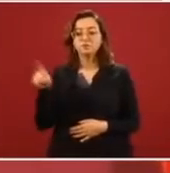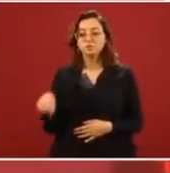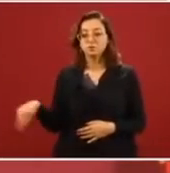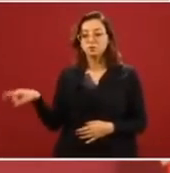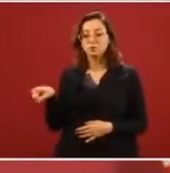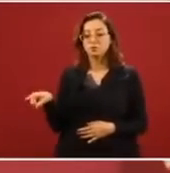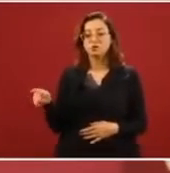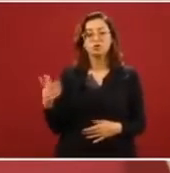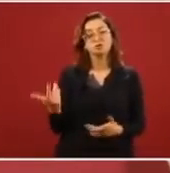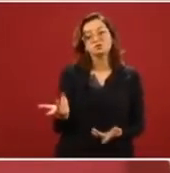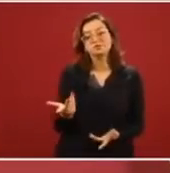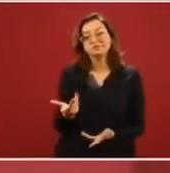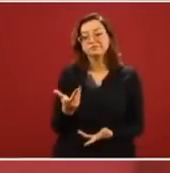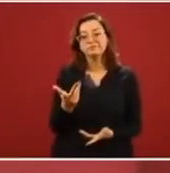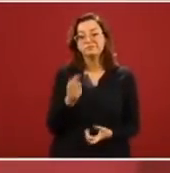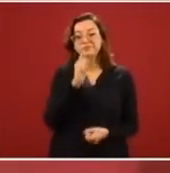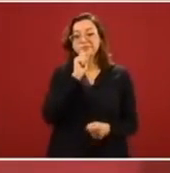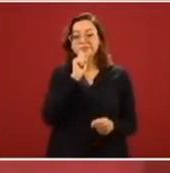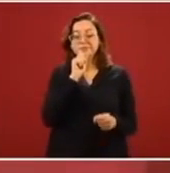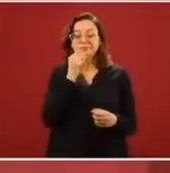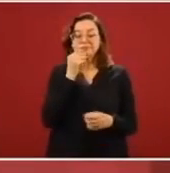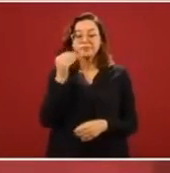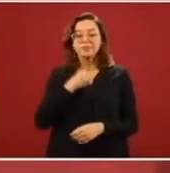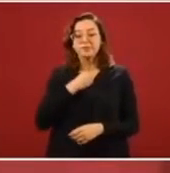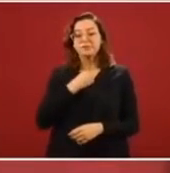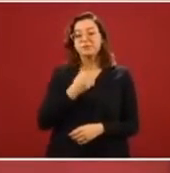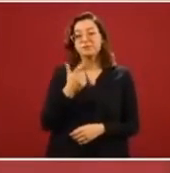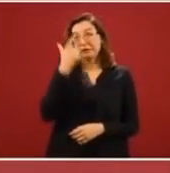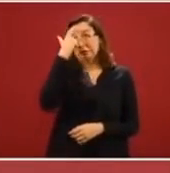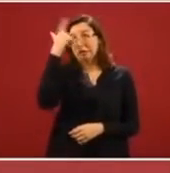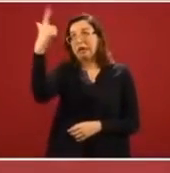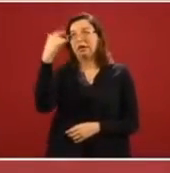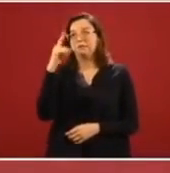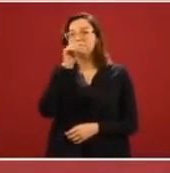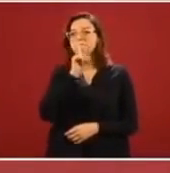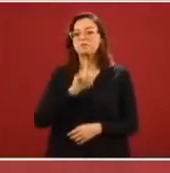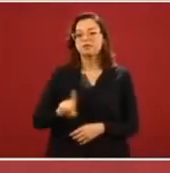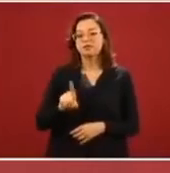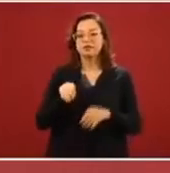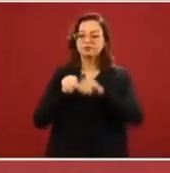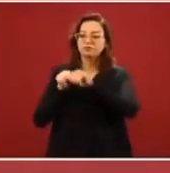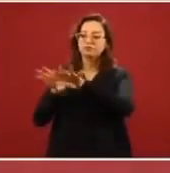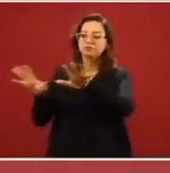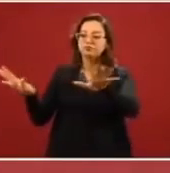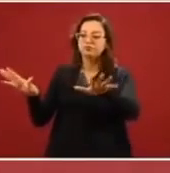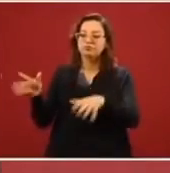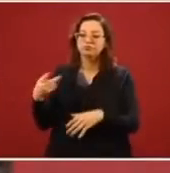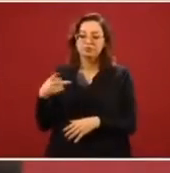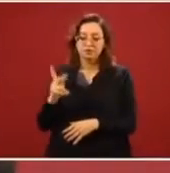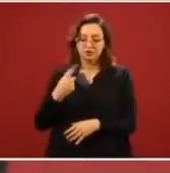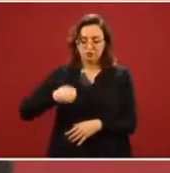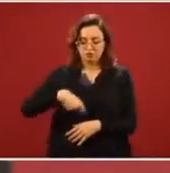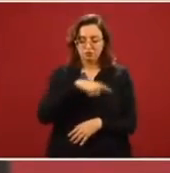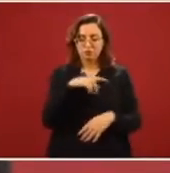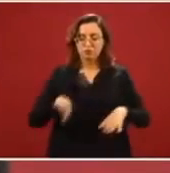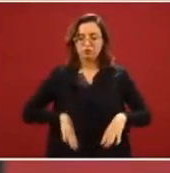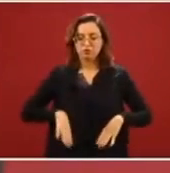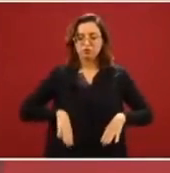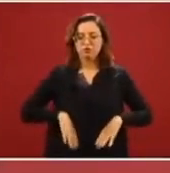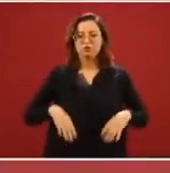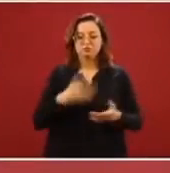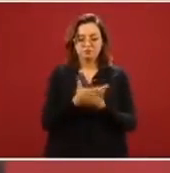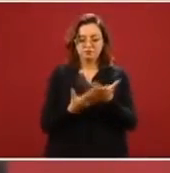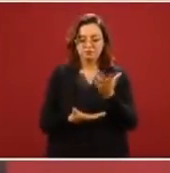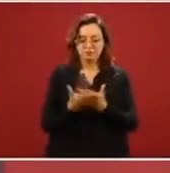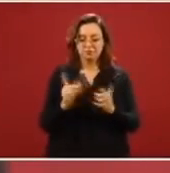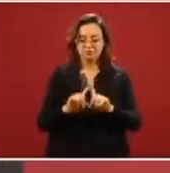inventar, find themselves obligated in order to invent things, pero que nosotros no but that demos we motivo. not give them